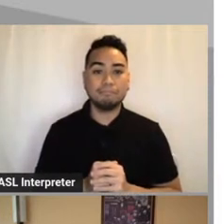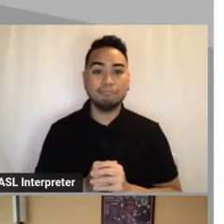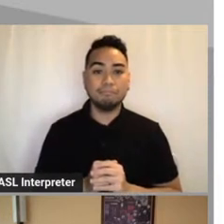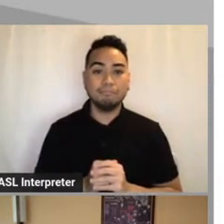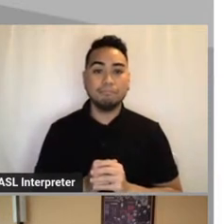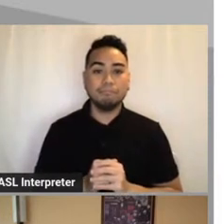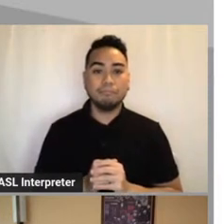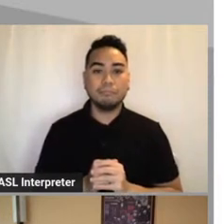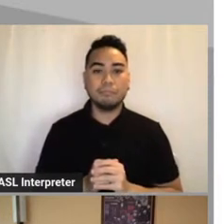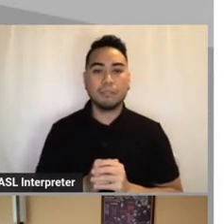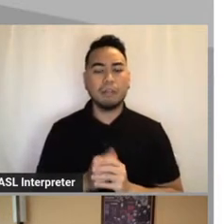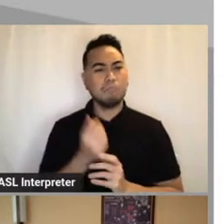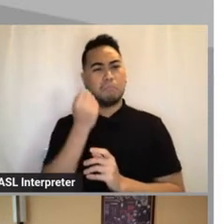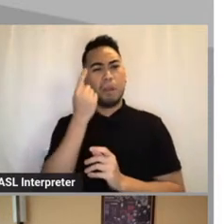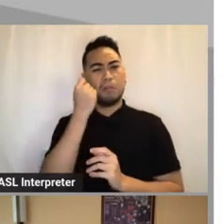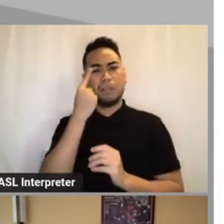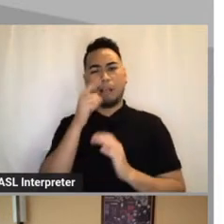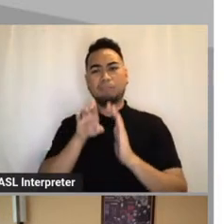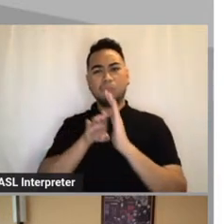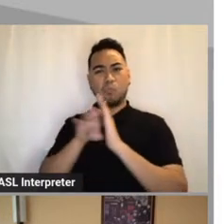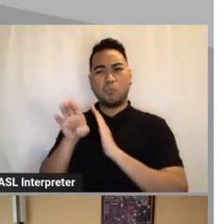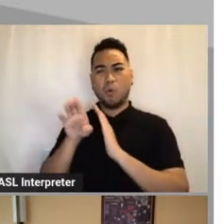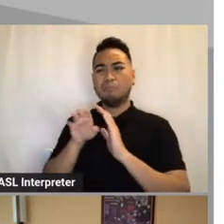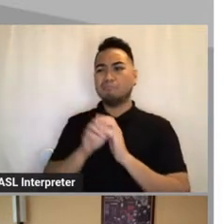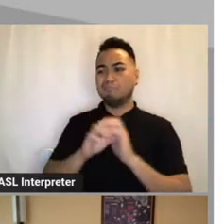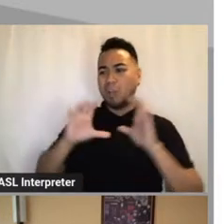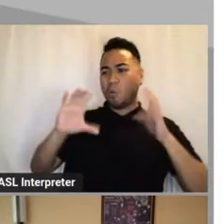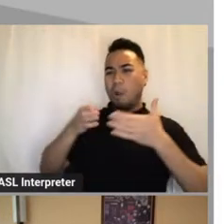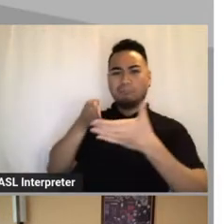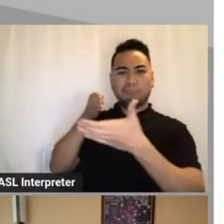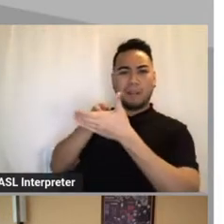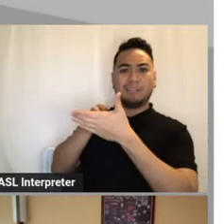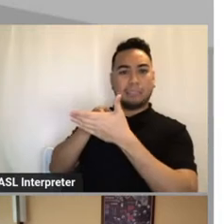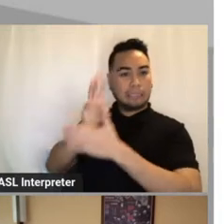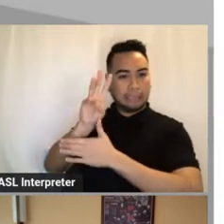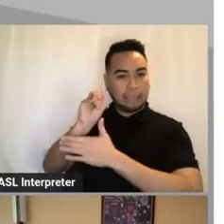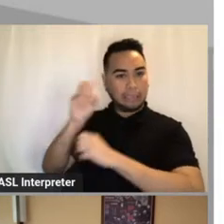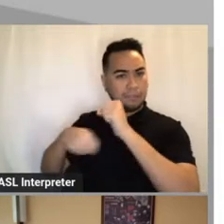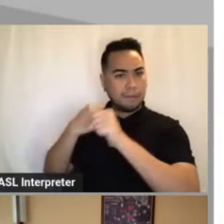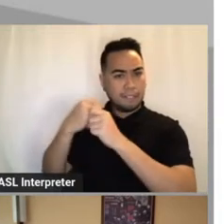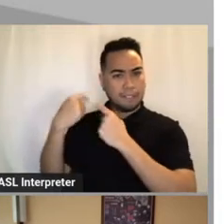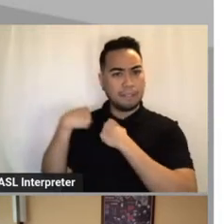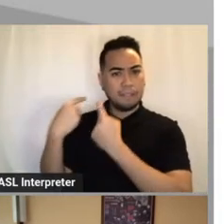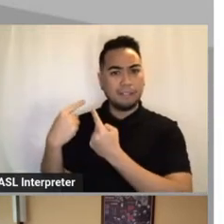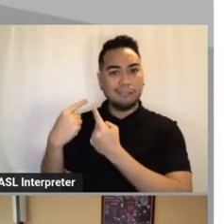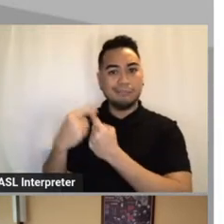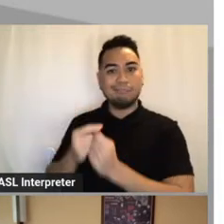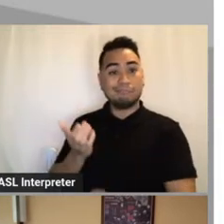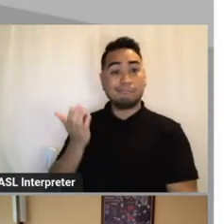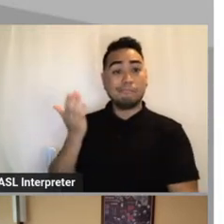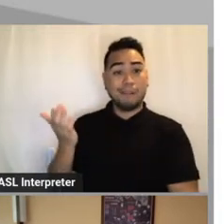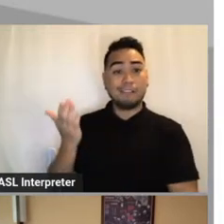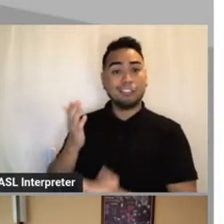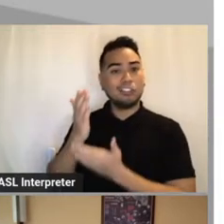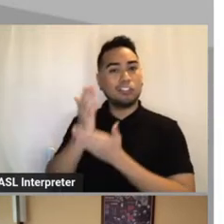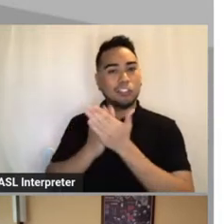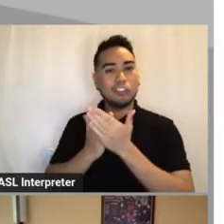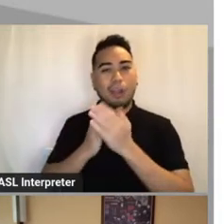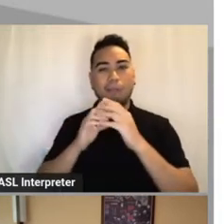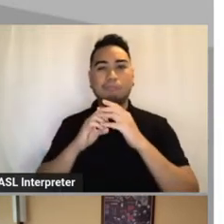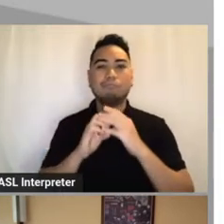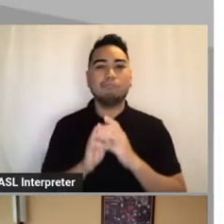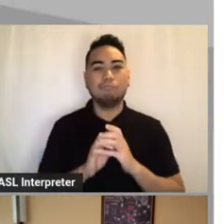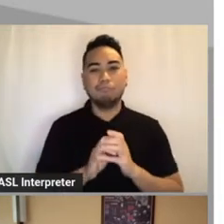The growing backlash that I mentioned before, the 60-year backlash, here are the phases. So we start